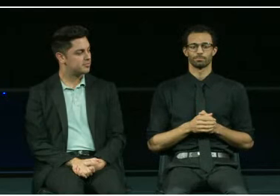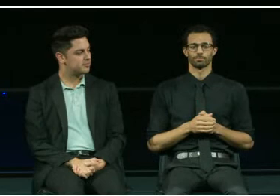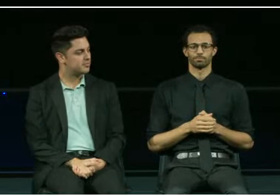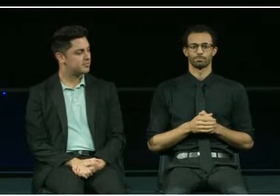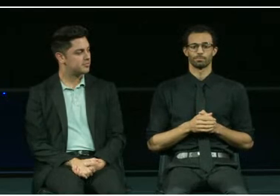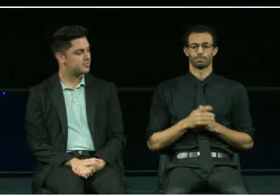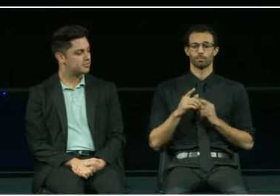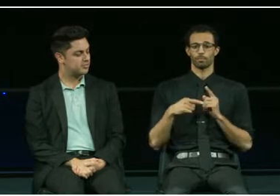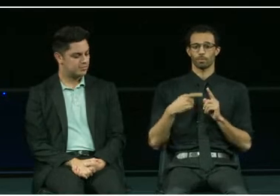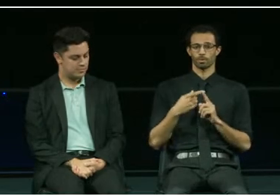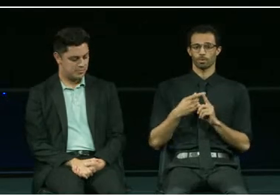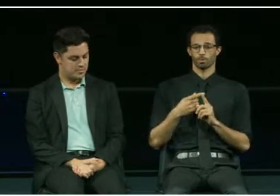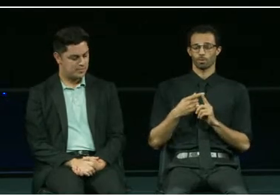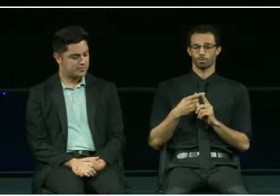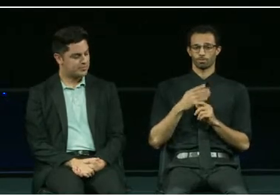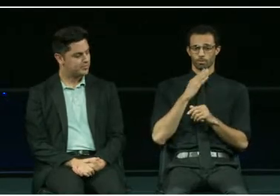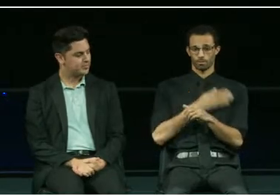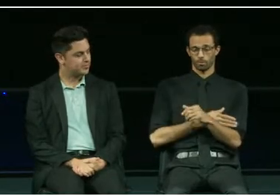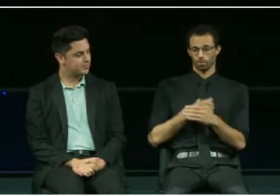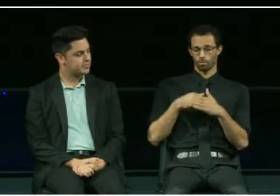you know, when she was born,